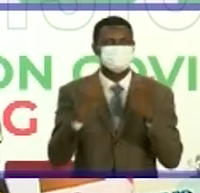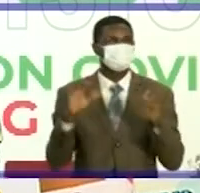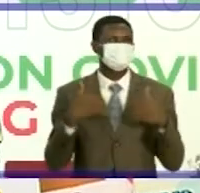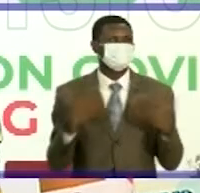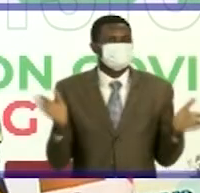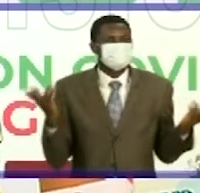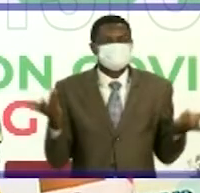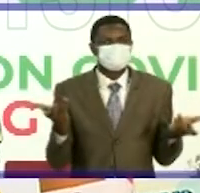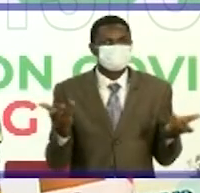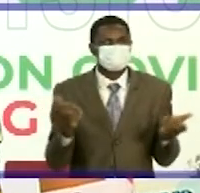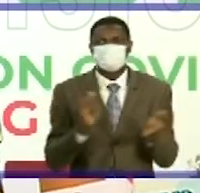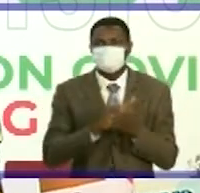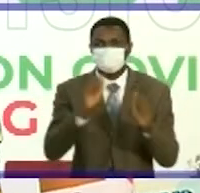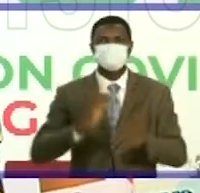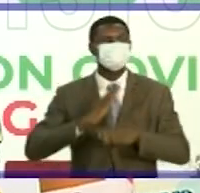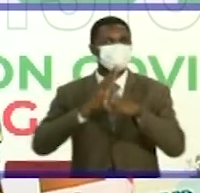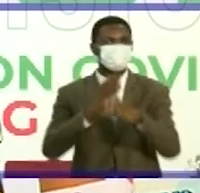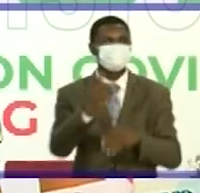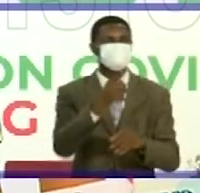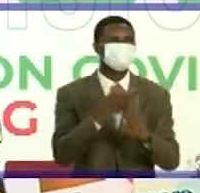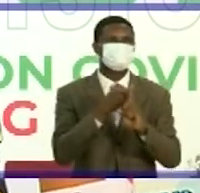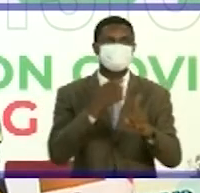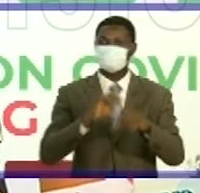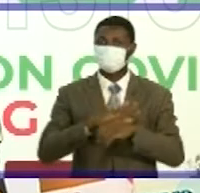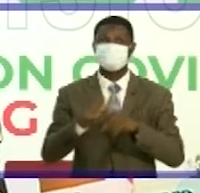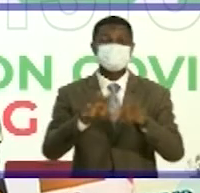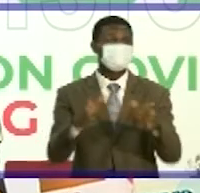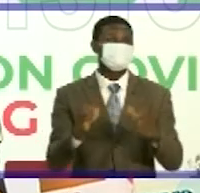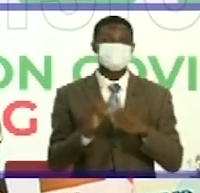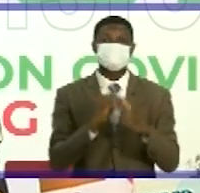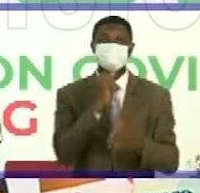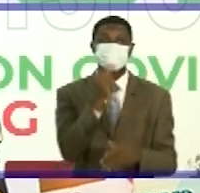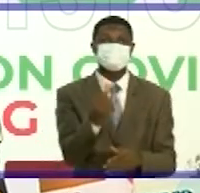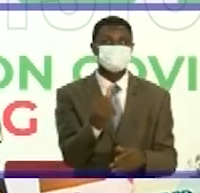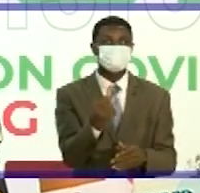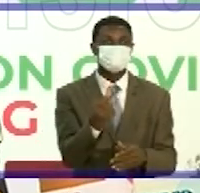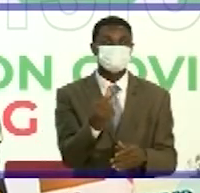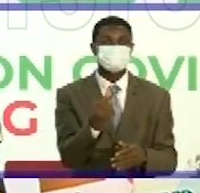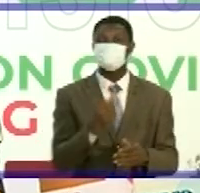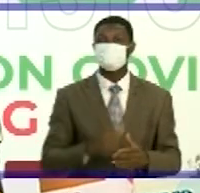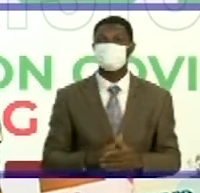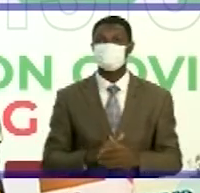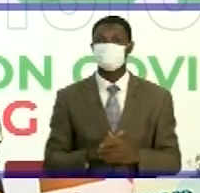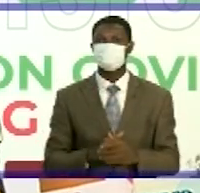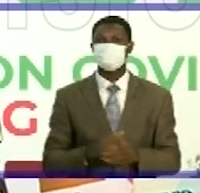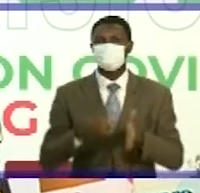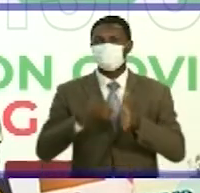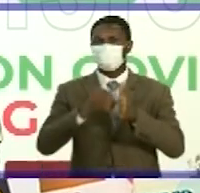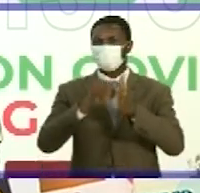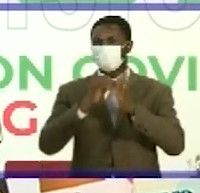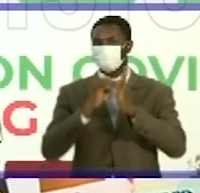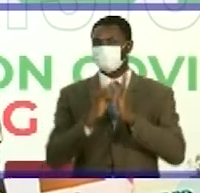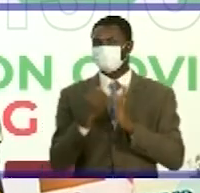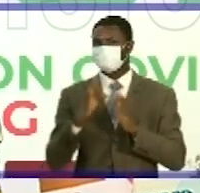the only thing that can protect you from either getting infected or not. And the ownership of the